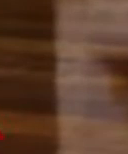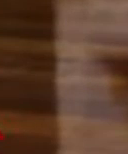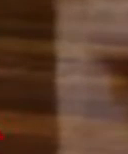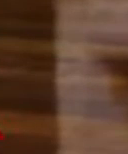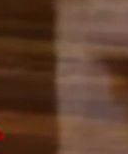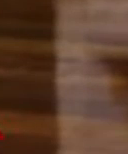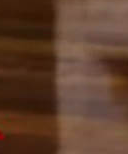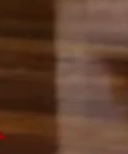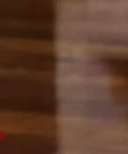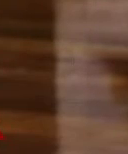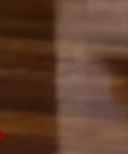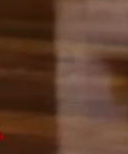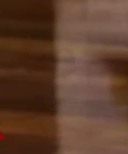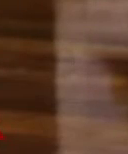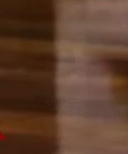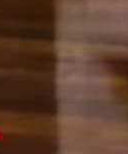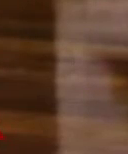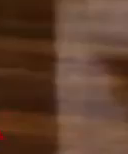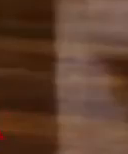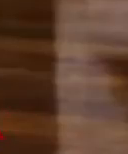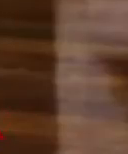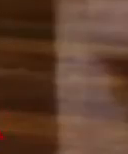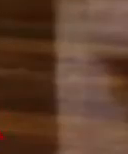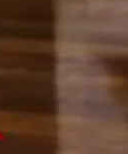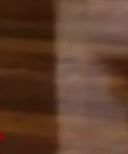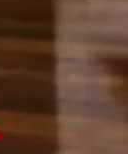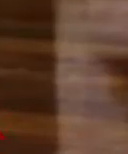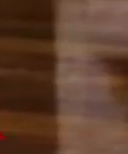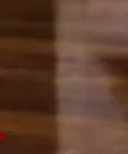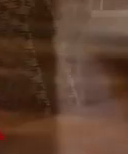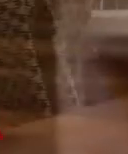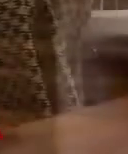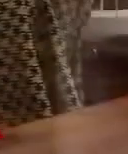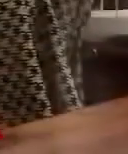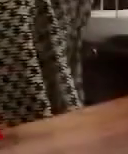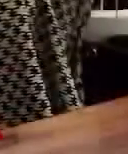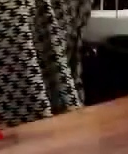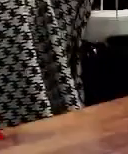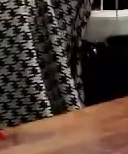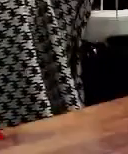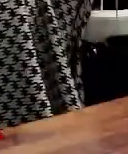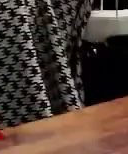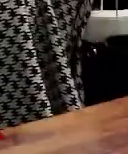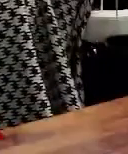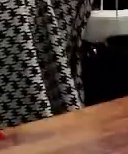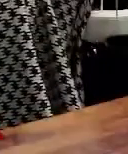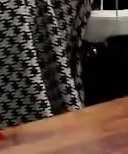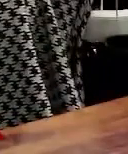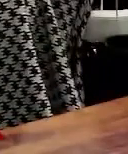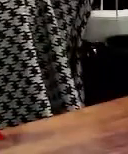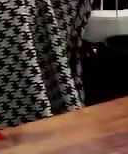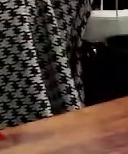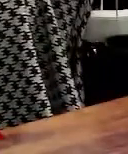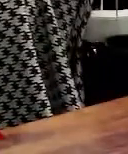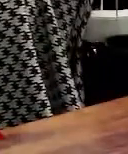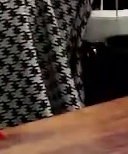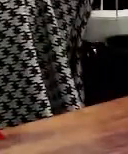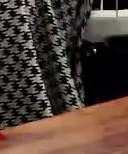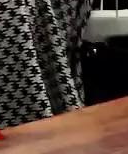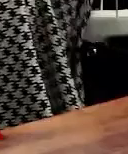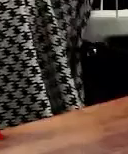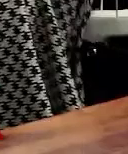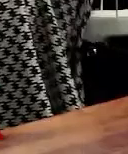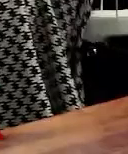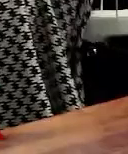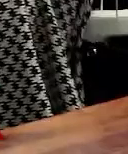a direct impact on the deliberations and outcomes of this Indaba. Recognition and gratitude for the presence